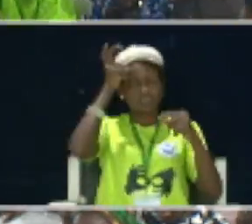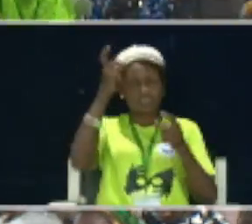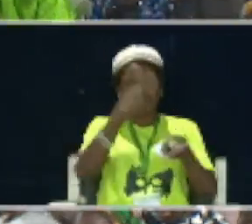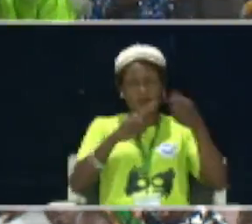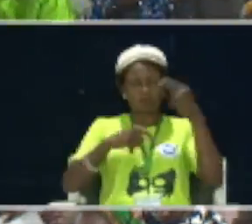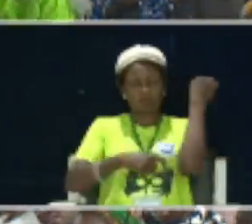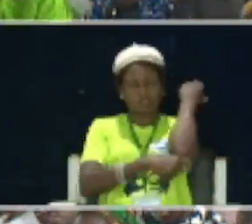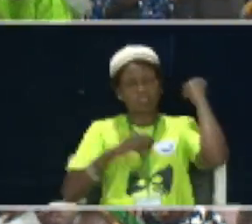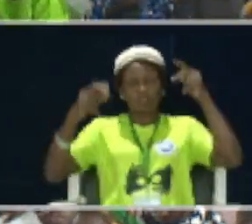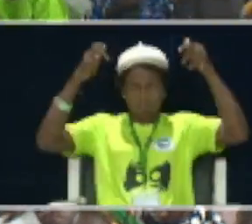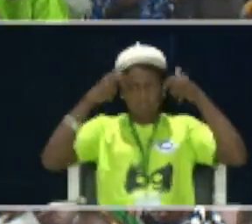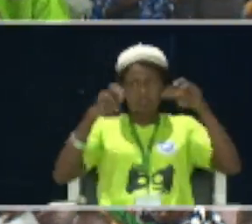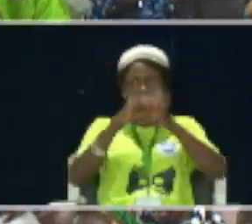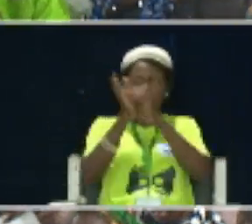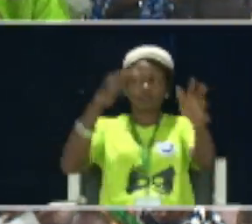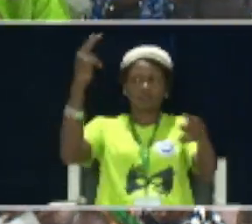crown.